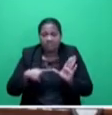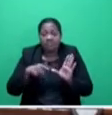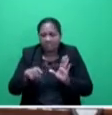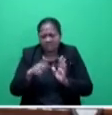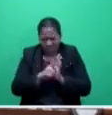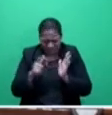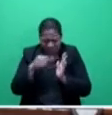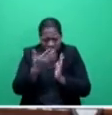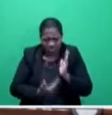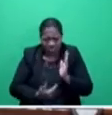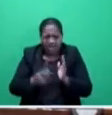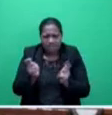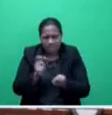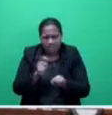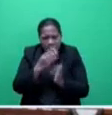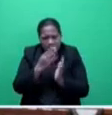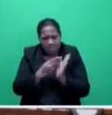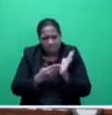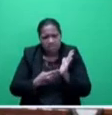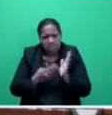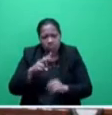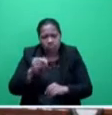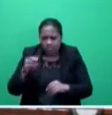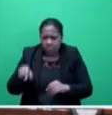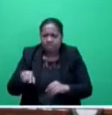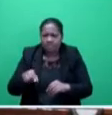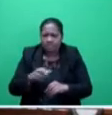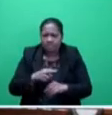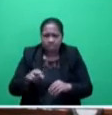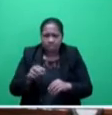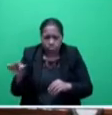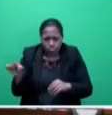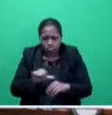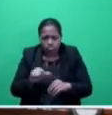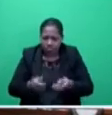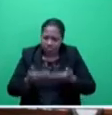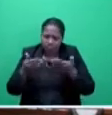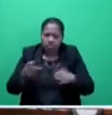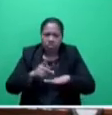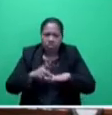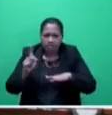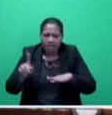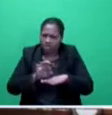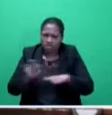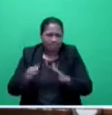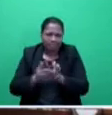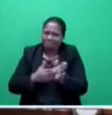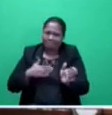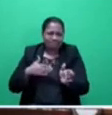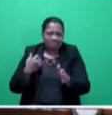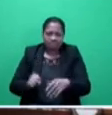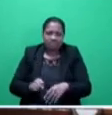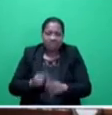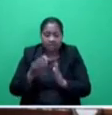Bill 2020 be considered by Parliament without delay. The bill must pass through one stage of a single sitting in Parliament. The bill